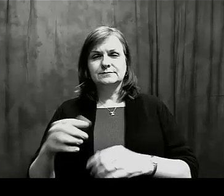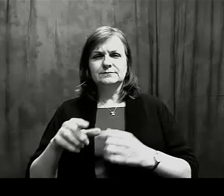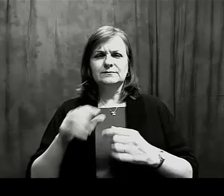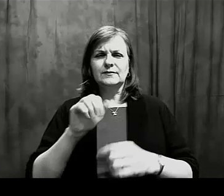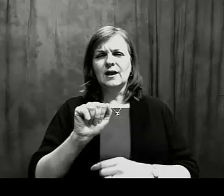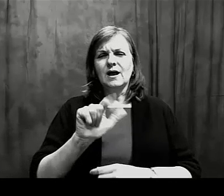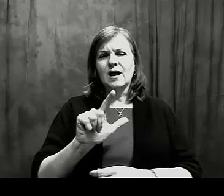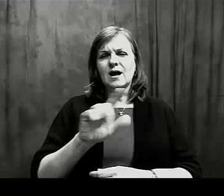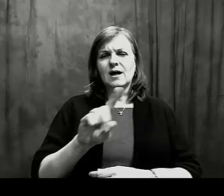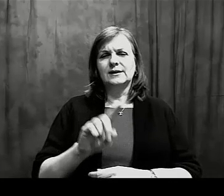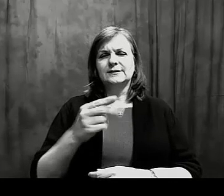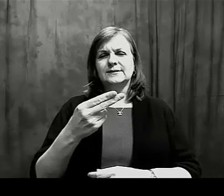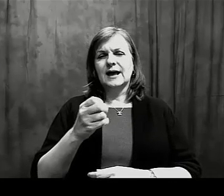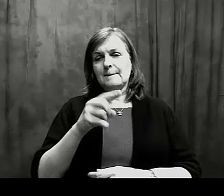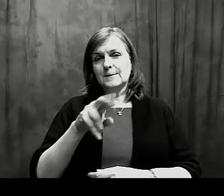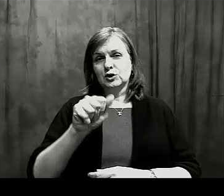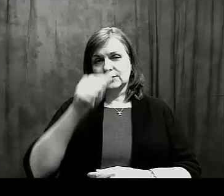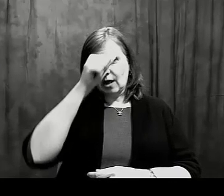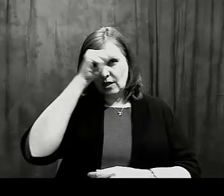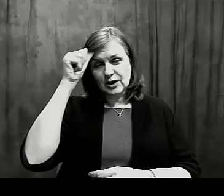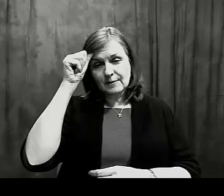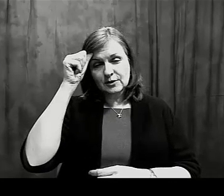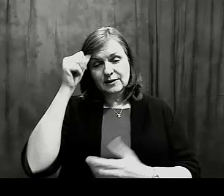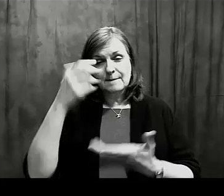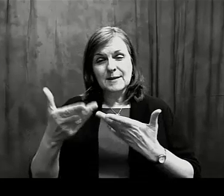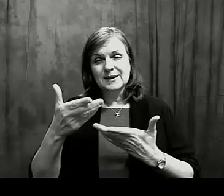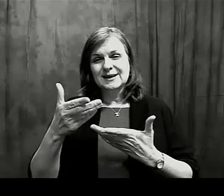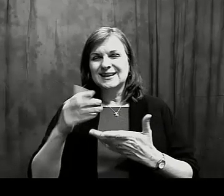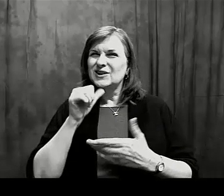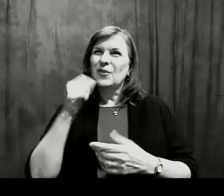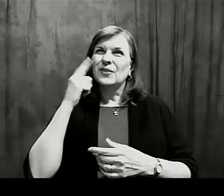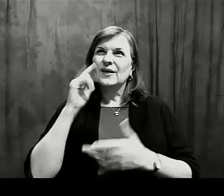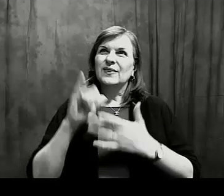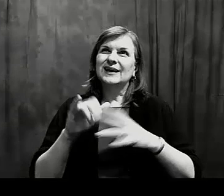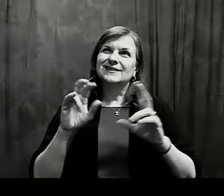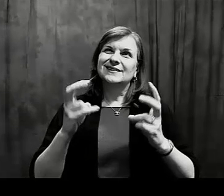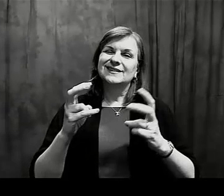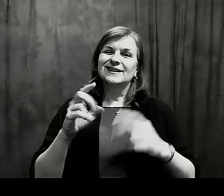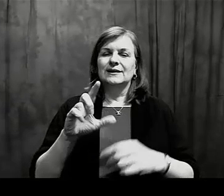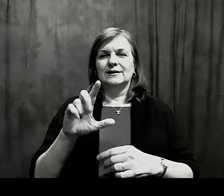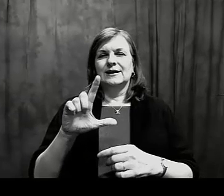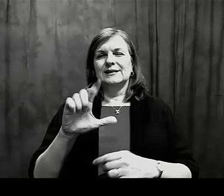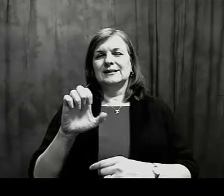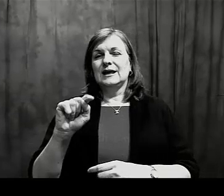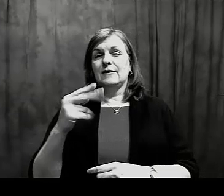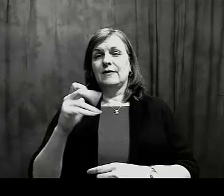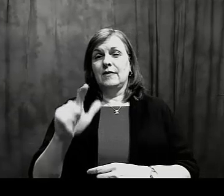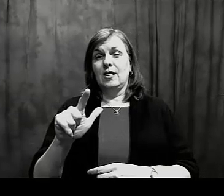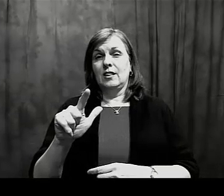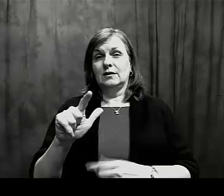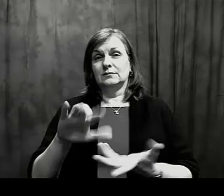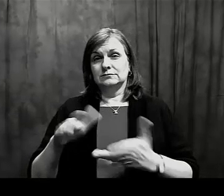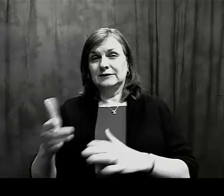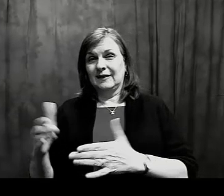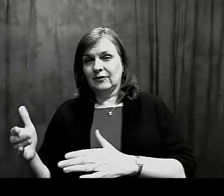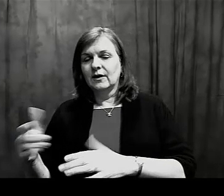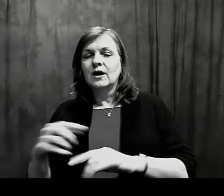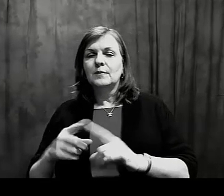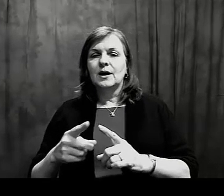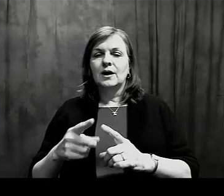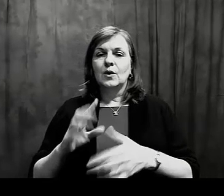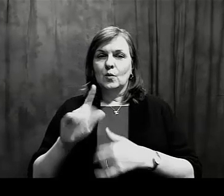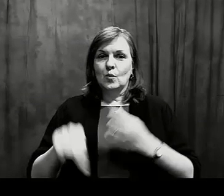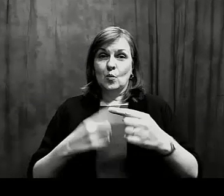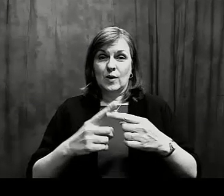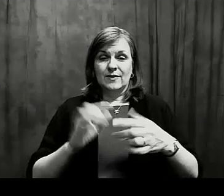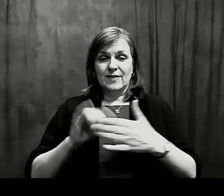deadly. When we look at Alzheimer's and so on, you may not associate it with being lethal, but it certainly, when